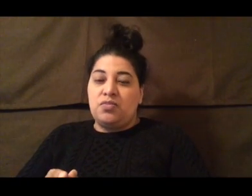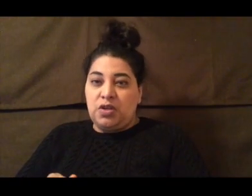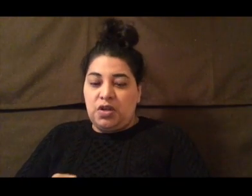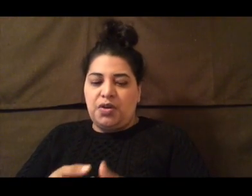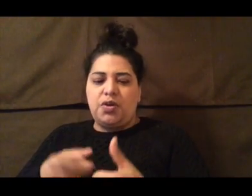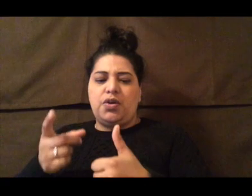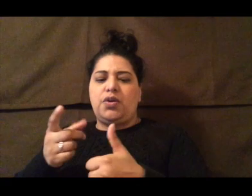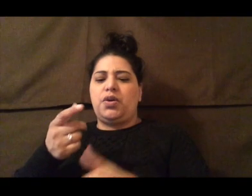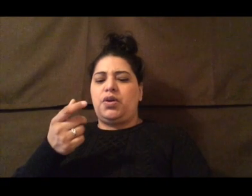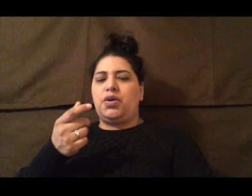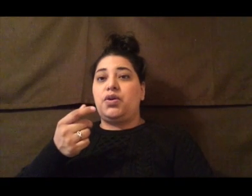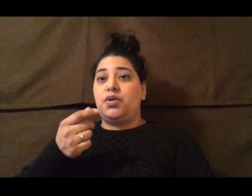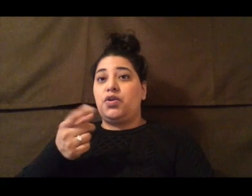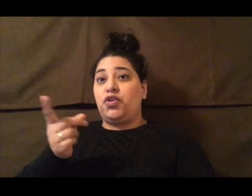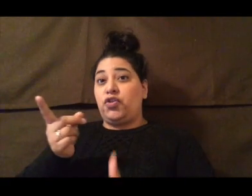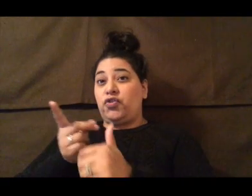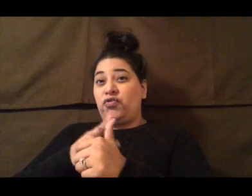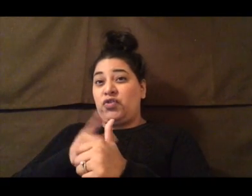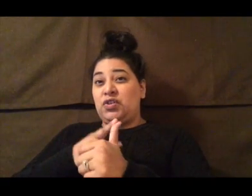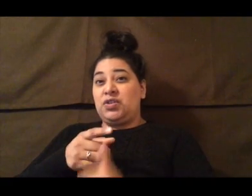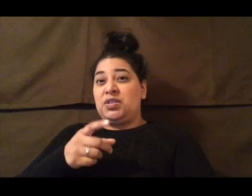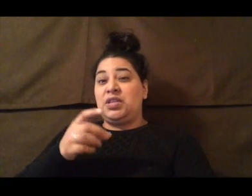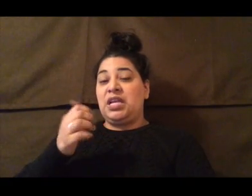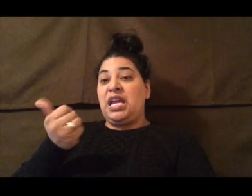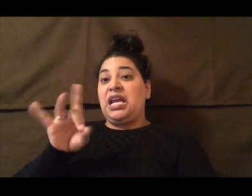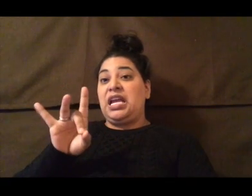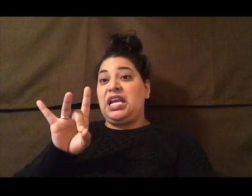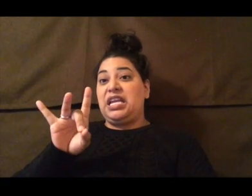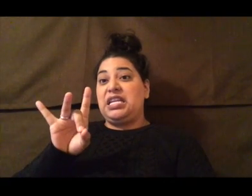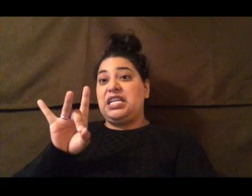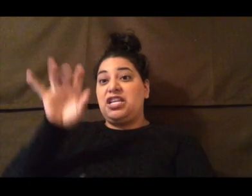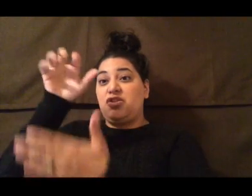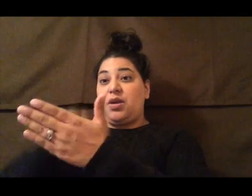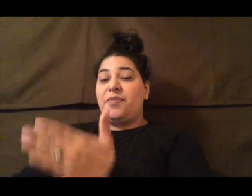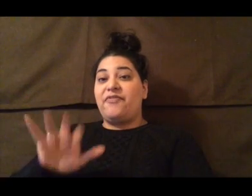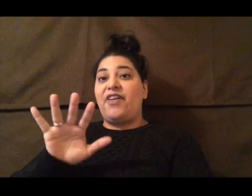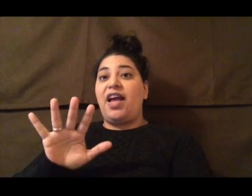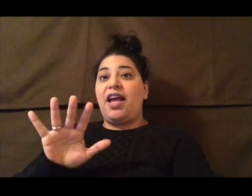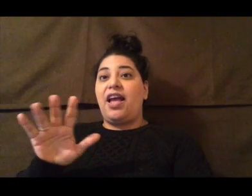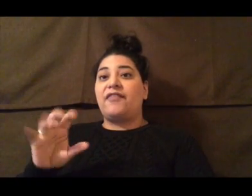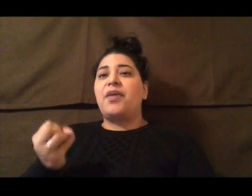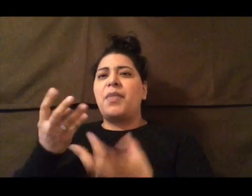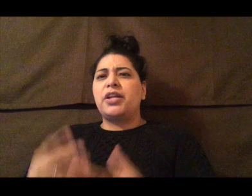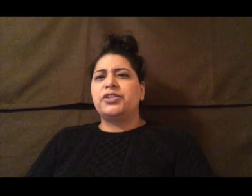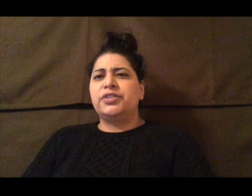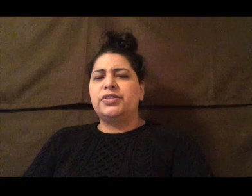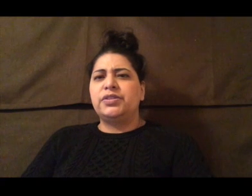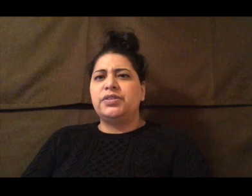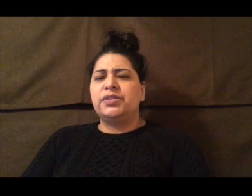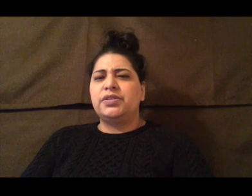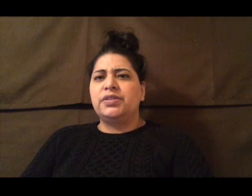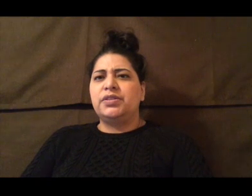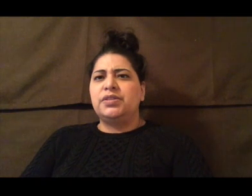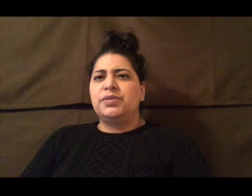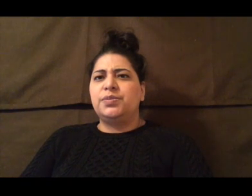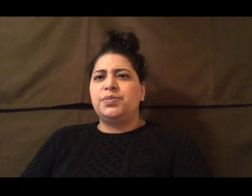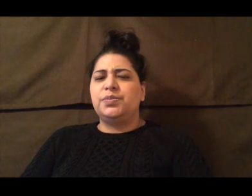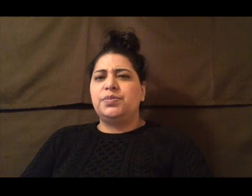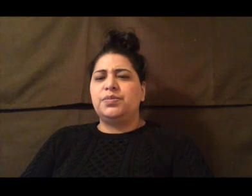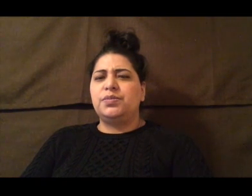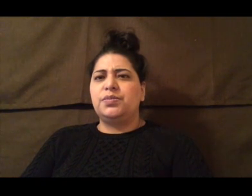And the first thing I want to do is take away 5 minutes. I think that would